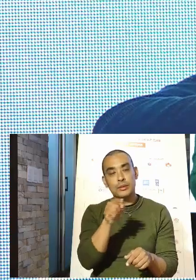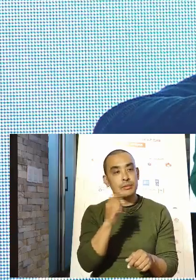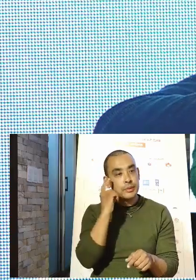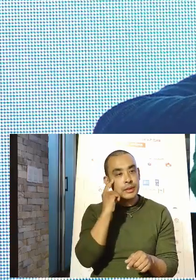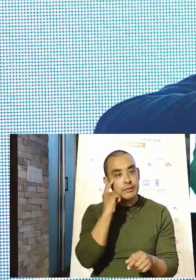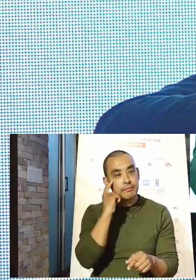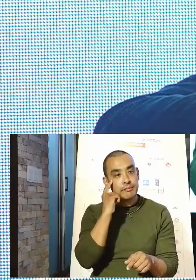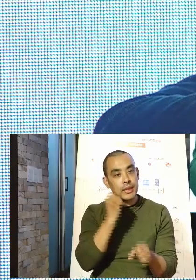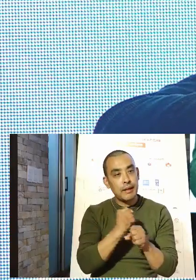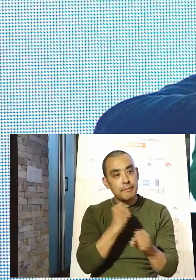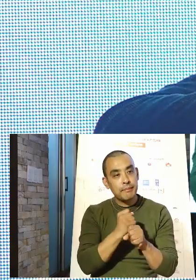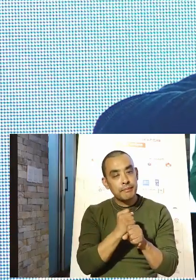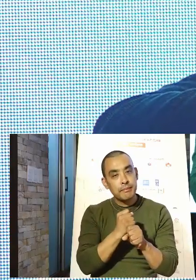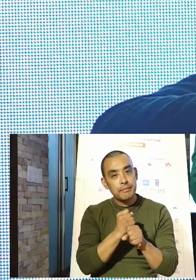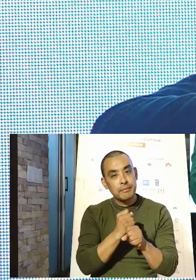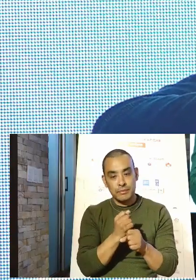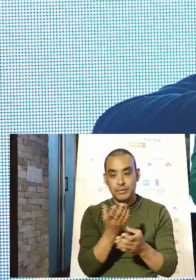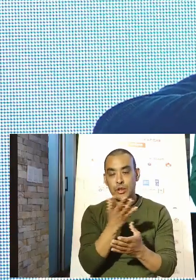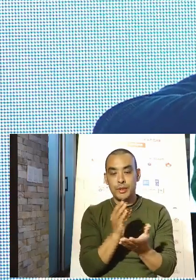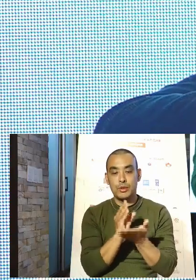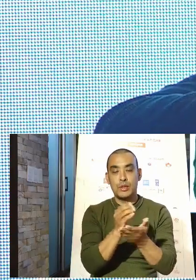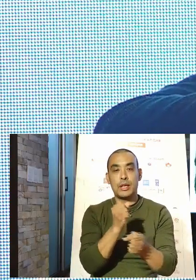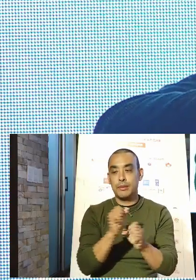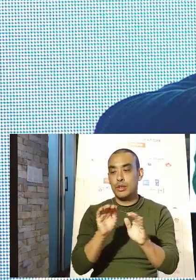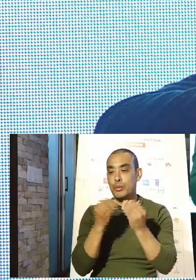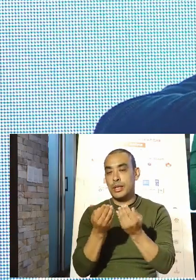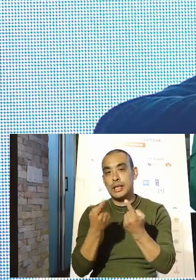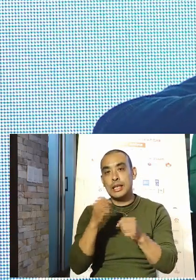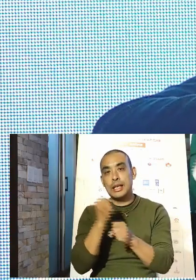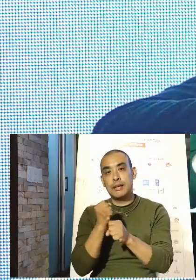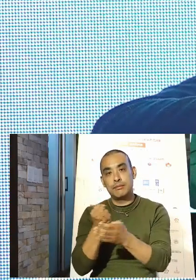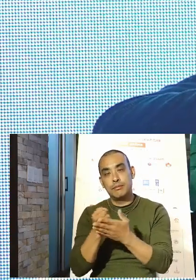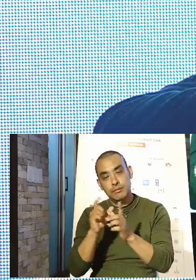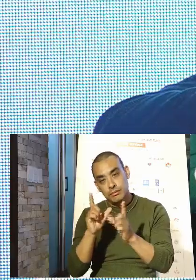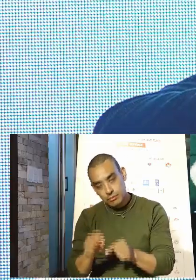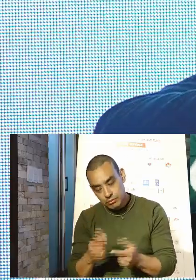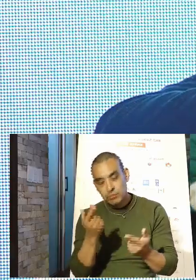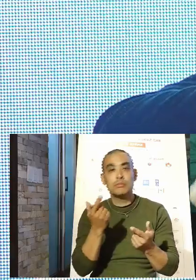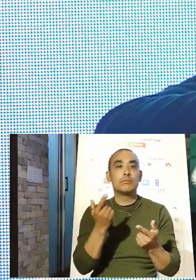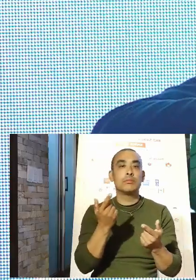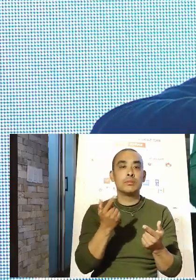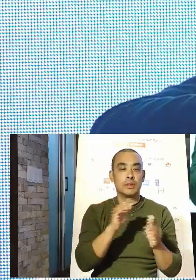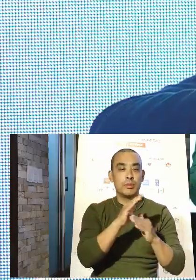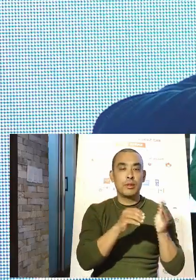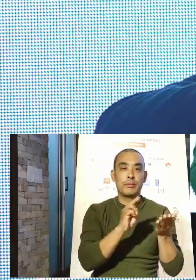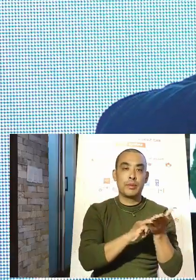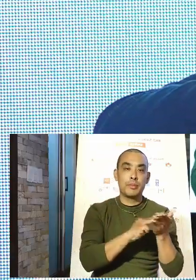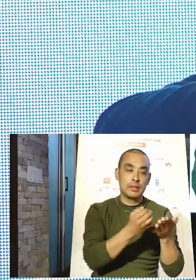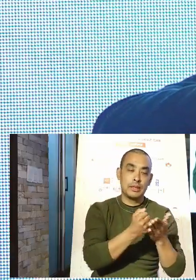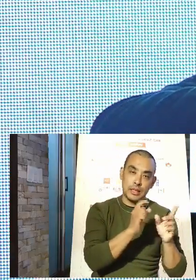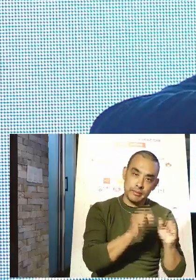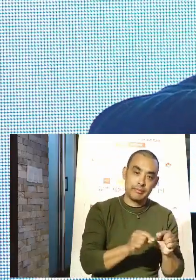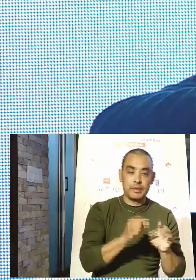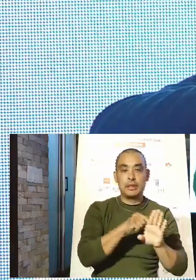inside unless you collaborate with the committee decision makers. We can't unless you collaborate with the family decision makers and the